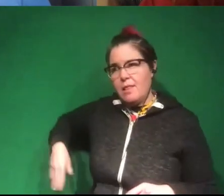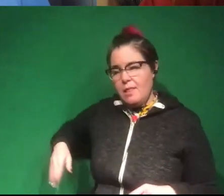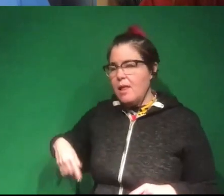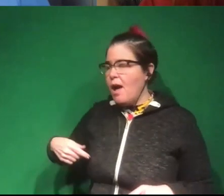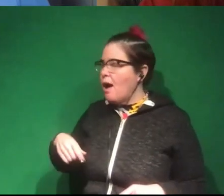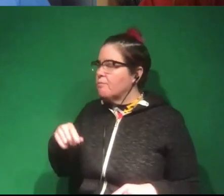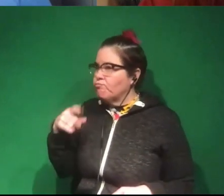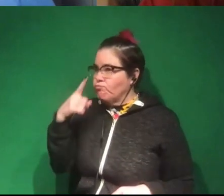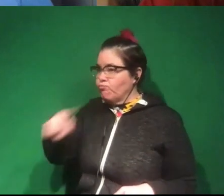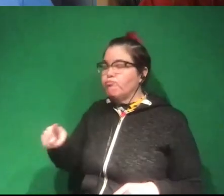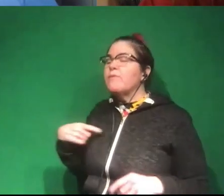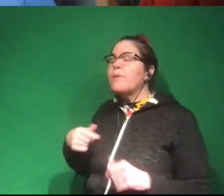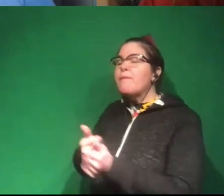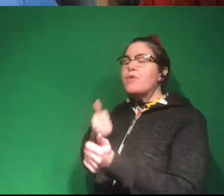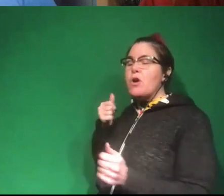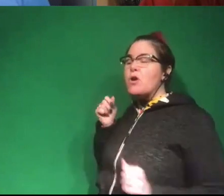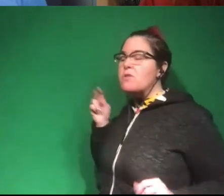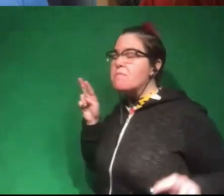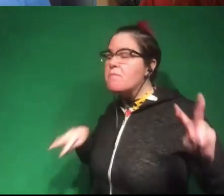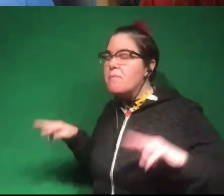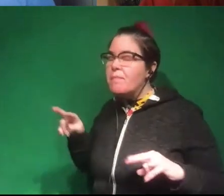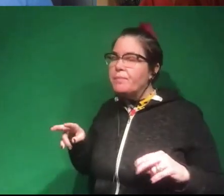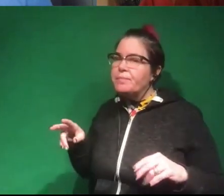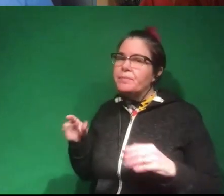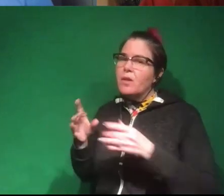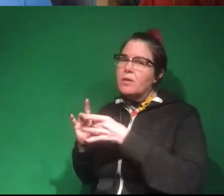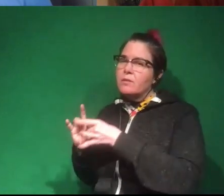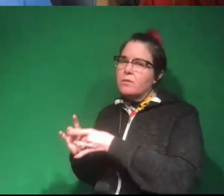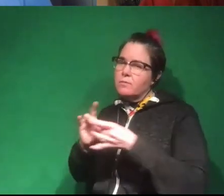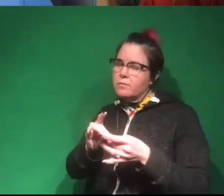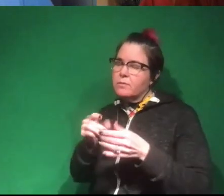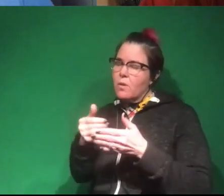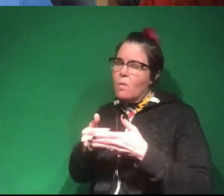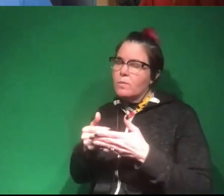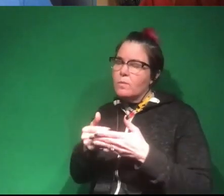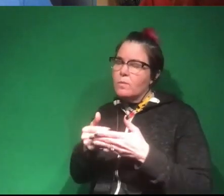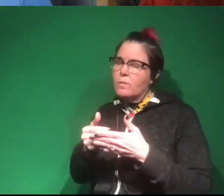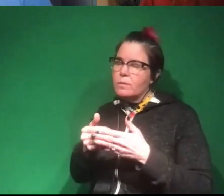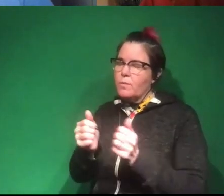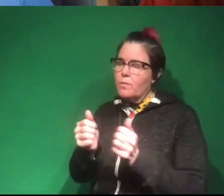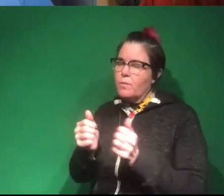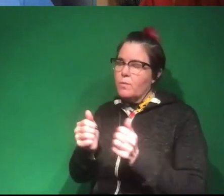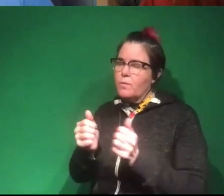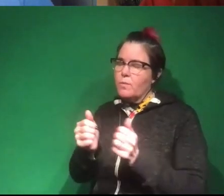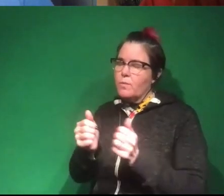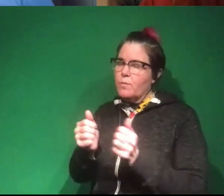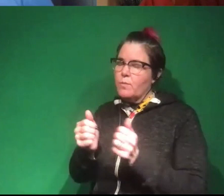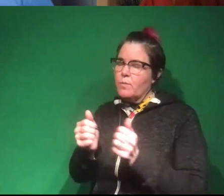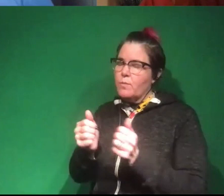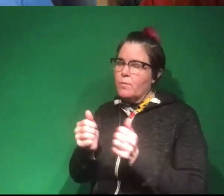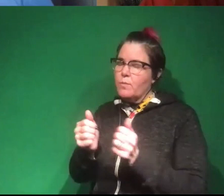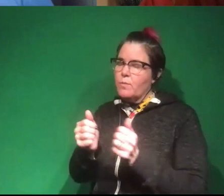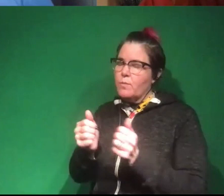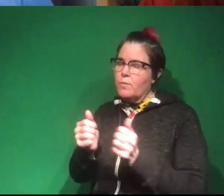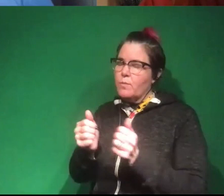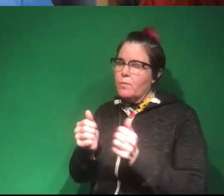to at a distance. They're very closely related to the species of ant that we work with. So I would love to kind of know